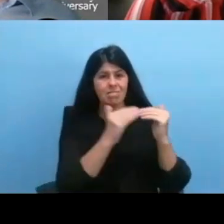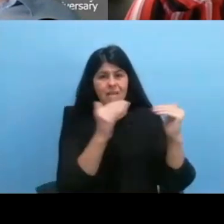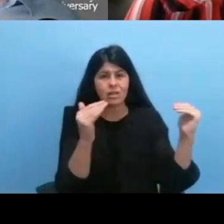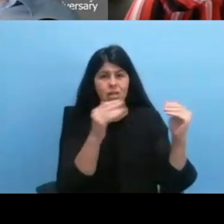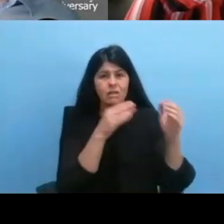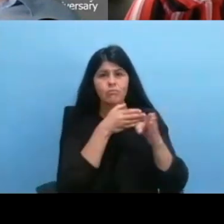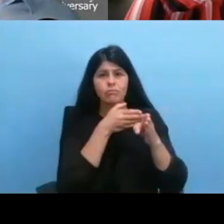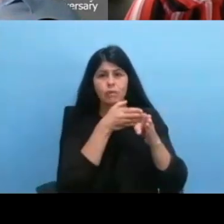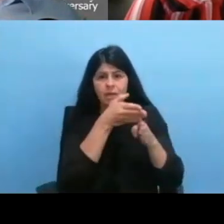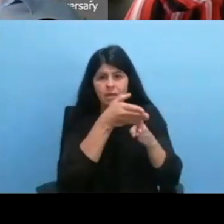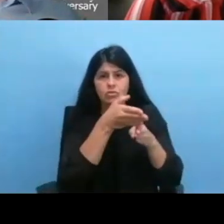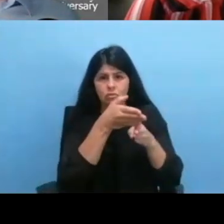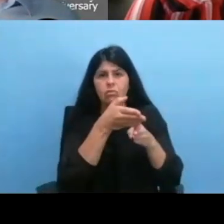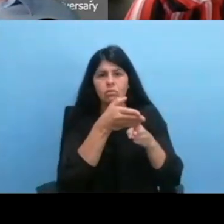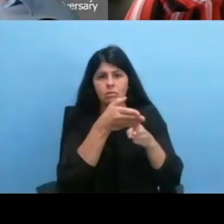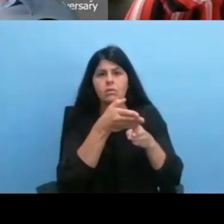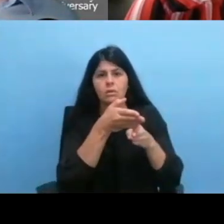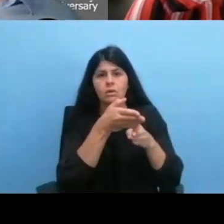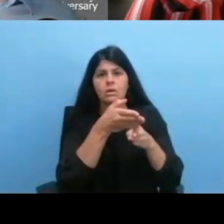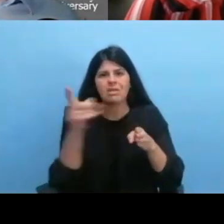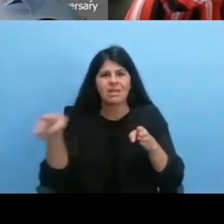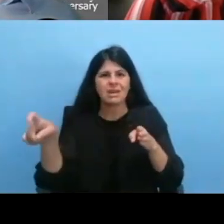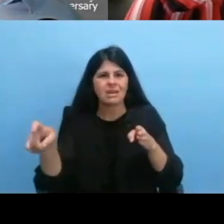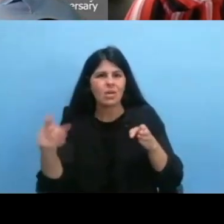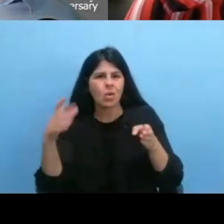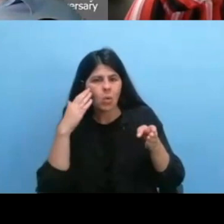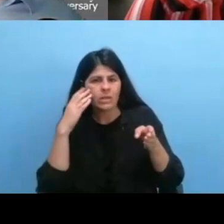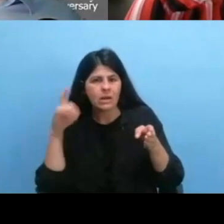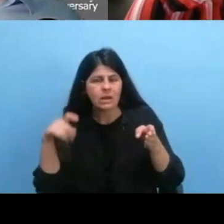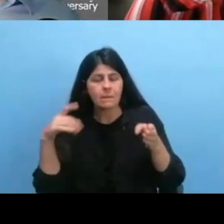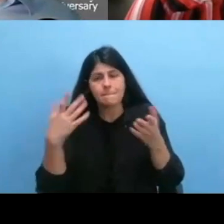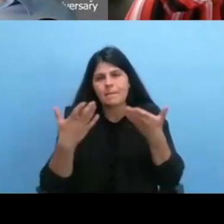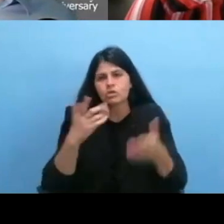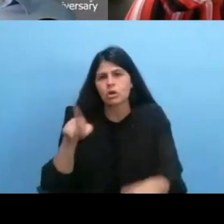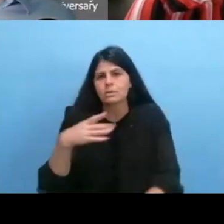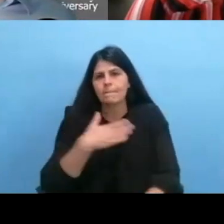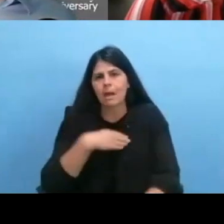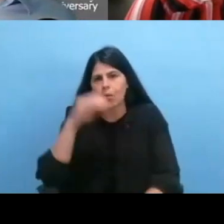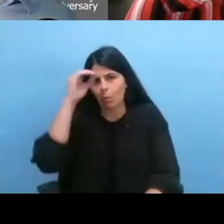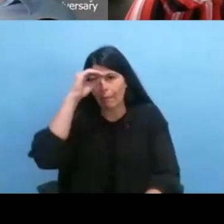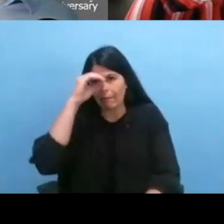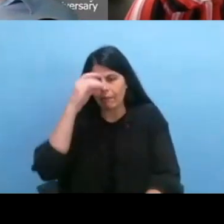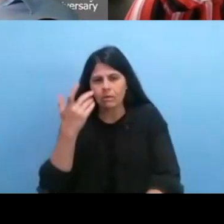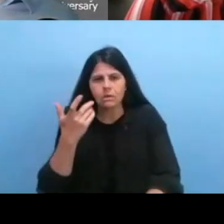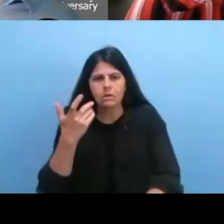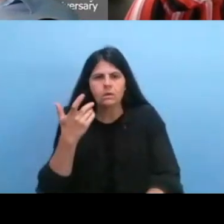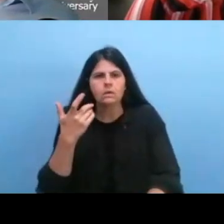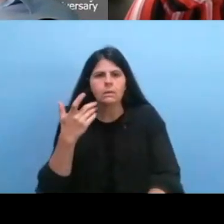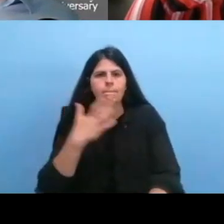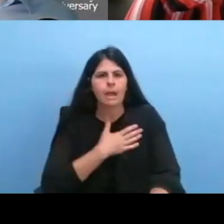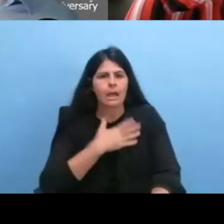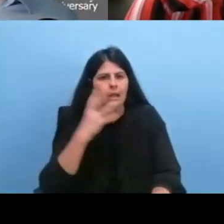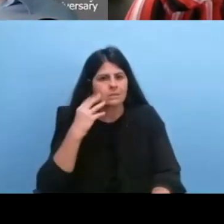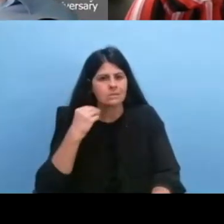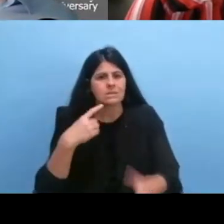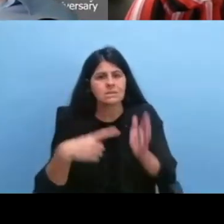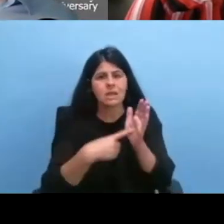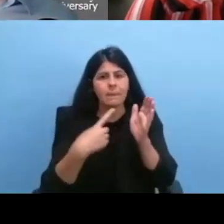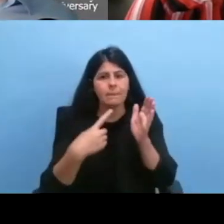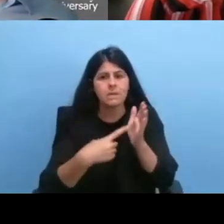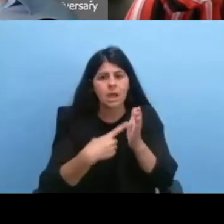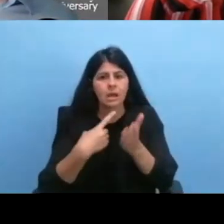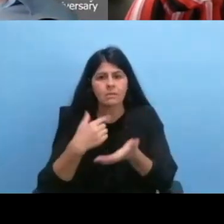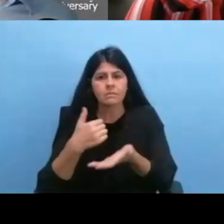need. And to me, maybe this is just my opinion or my experience, it is sometimes helpful